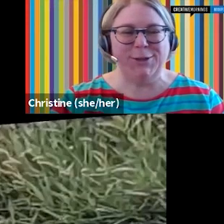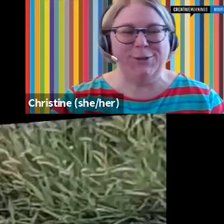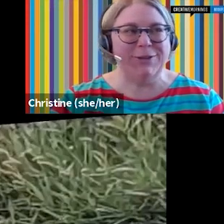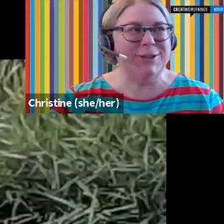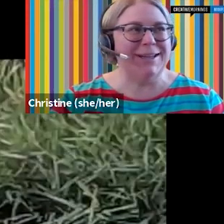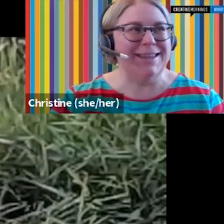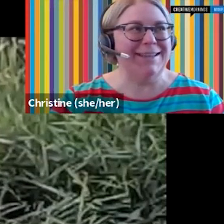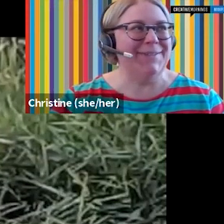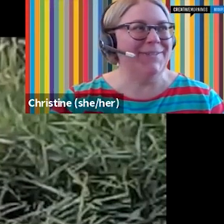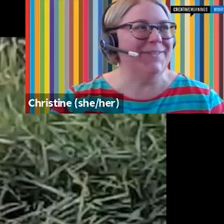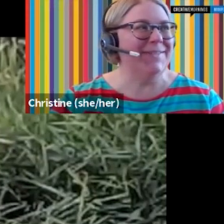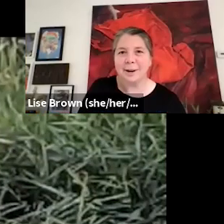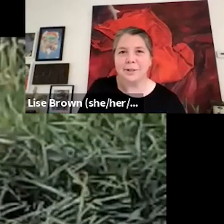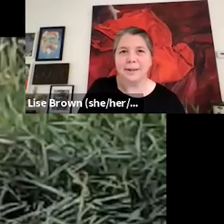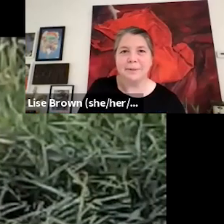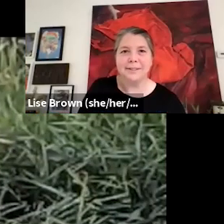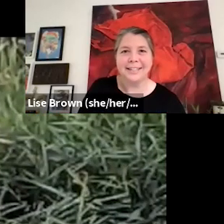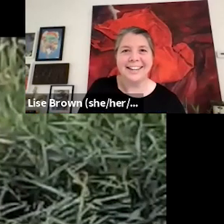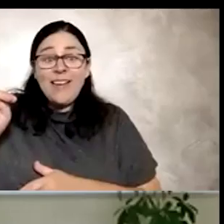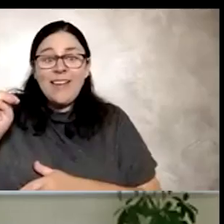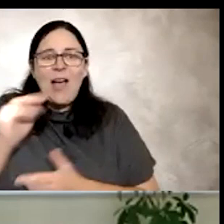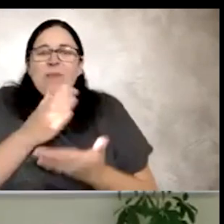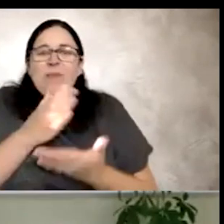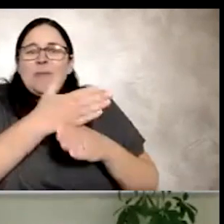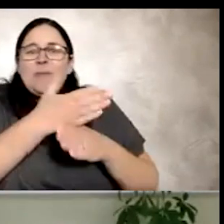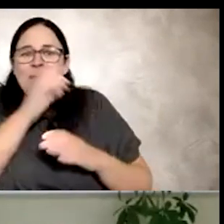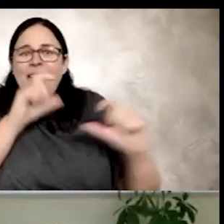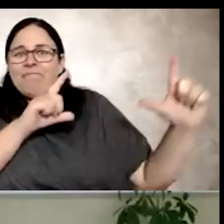I'm going to turn it over to Jonathan. I'll stop sharing my screen.